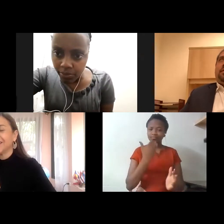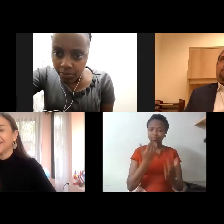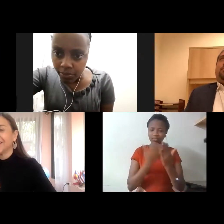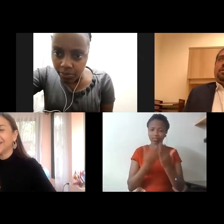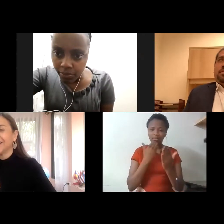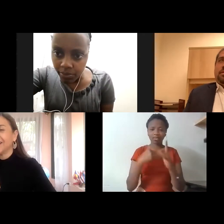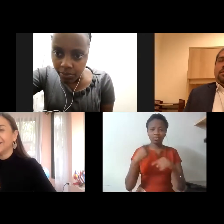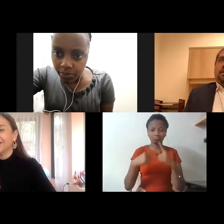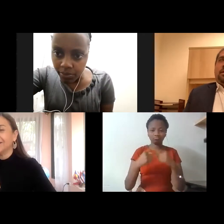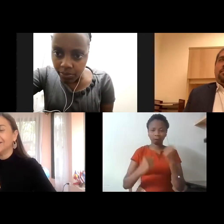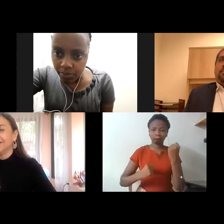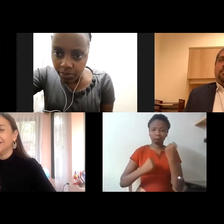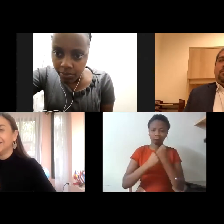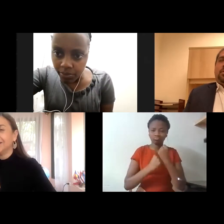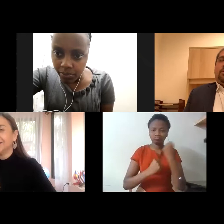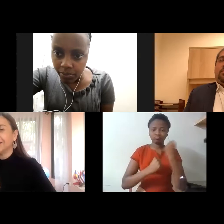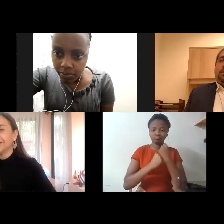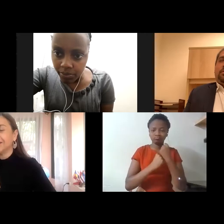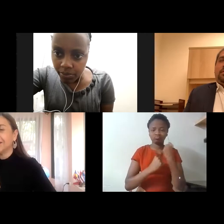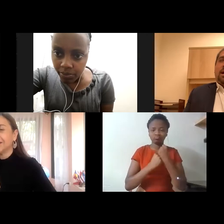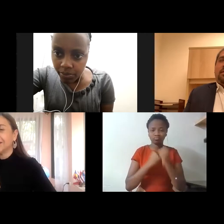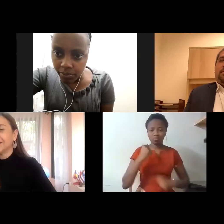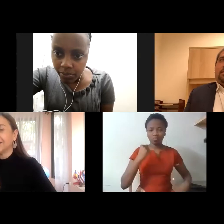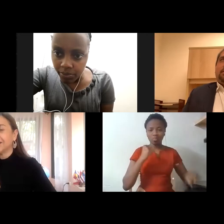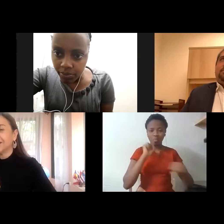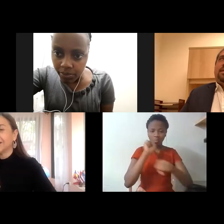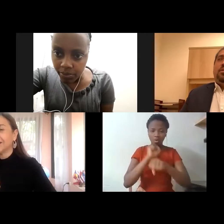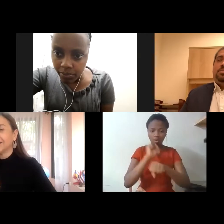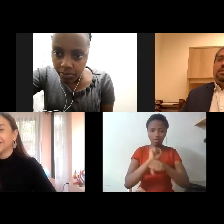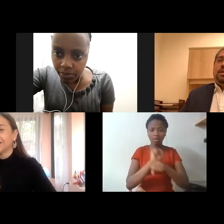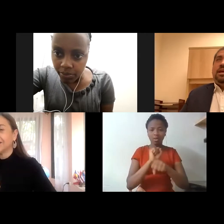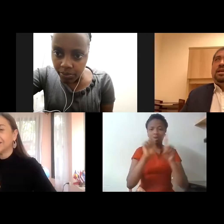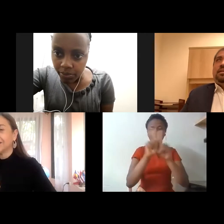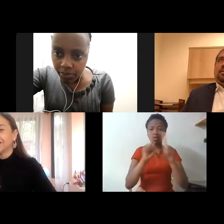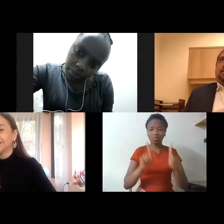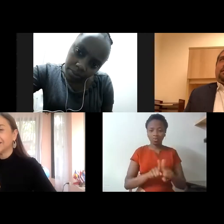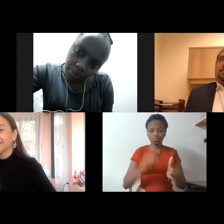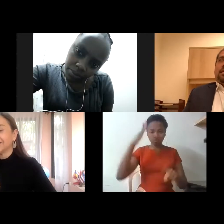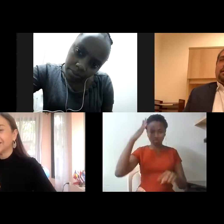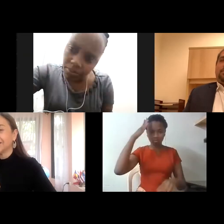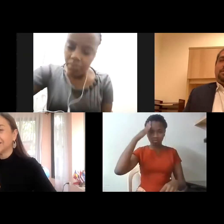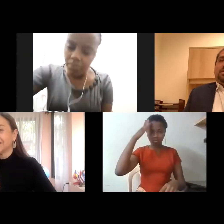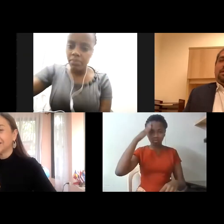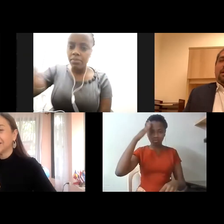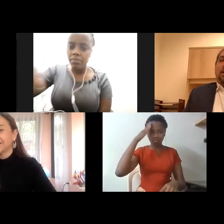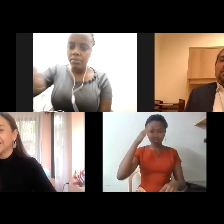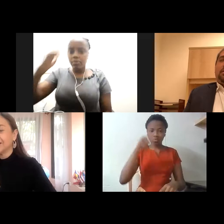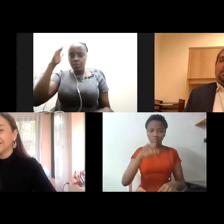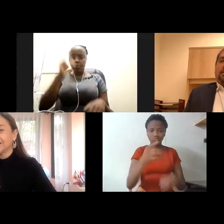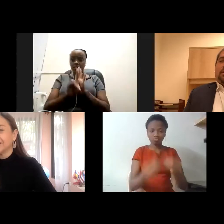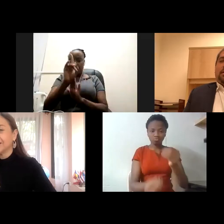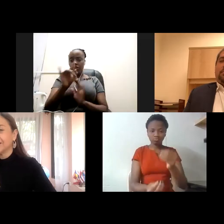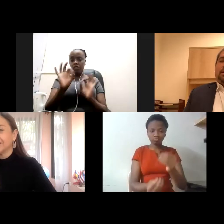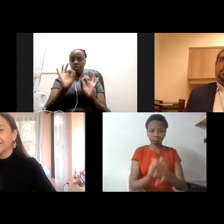of our work. We know that you have developed a incredibly